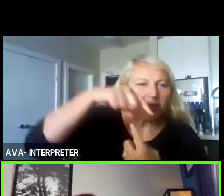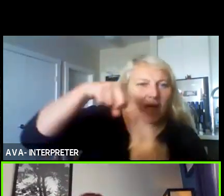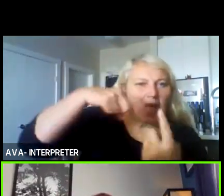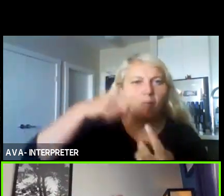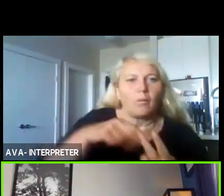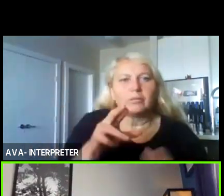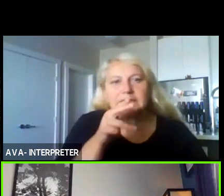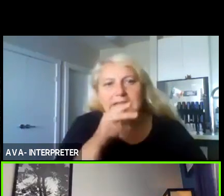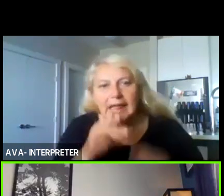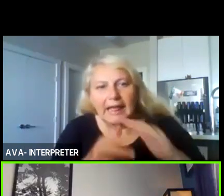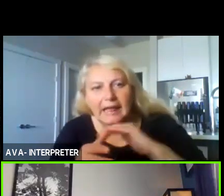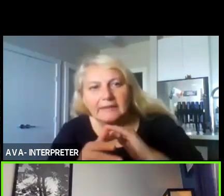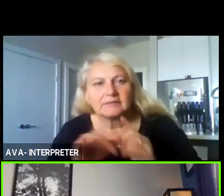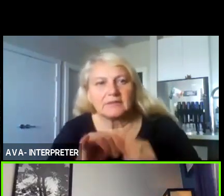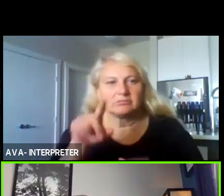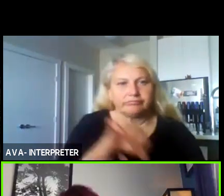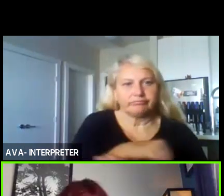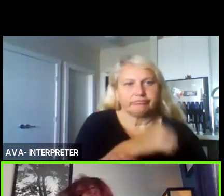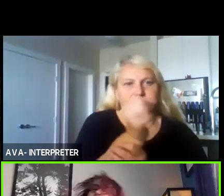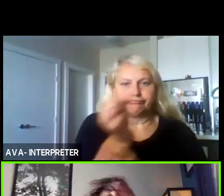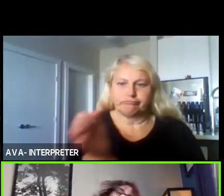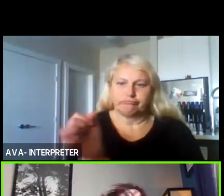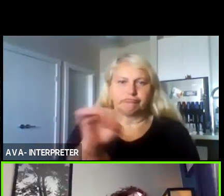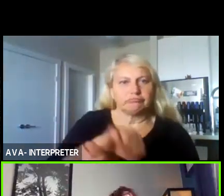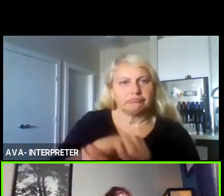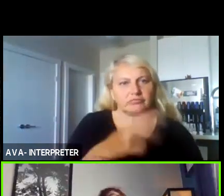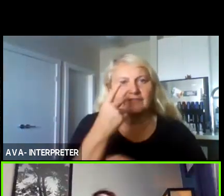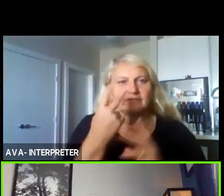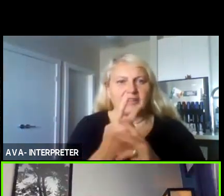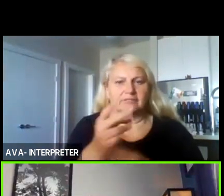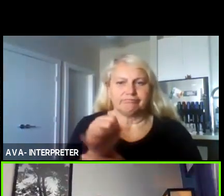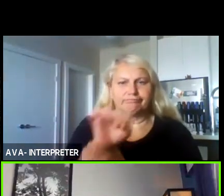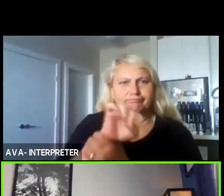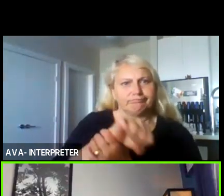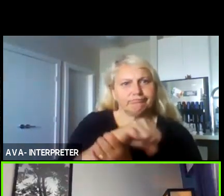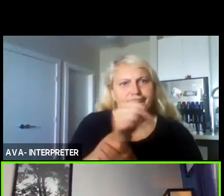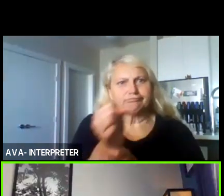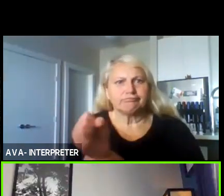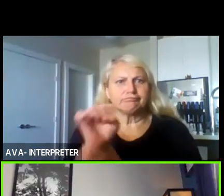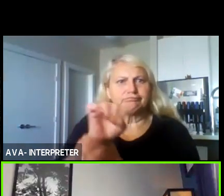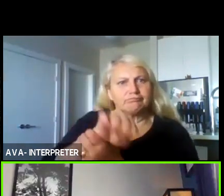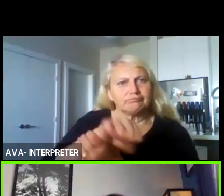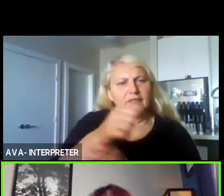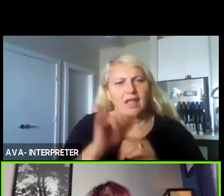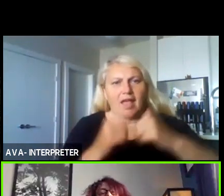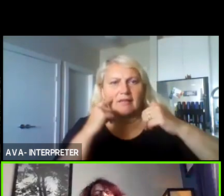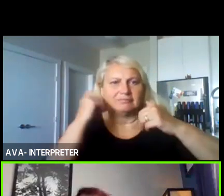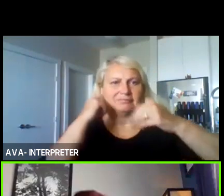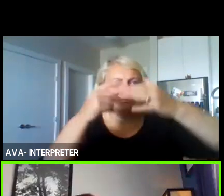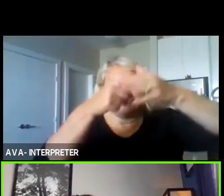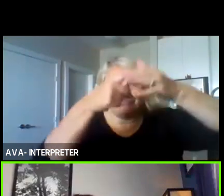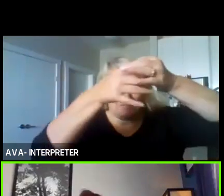twists. So we're just thinking about how do our head and tail relate through our spine.